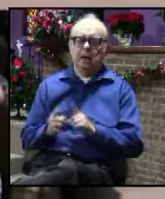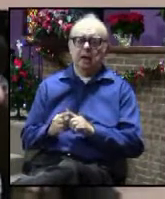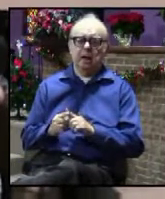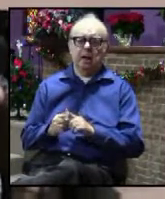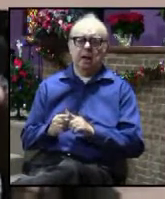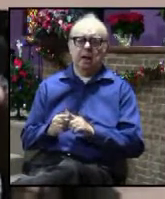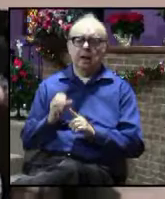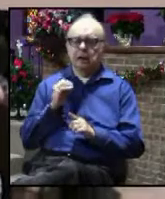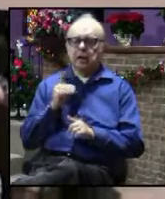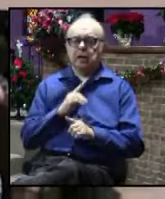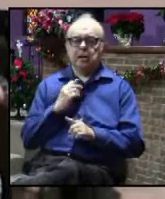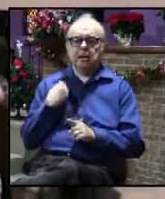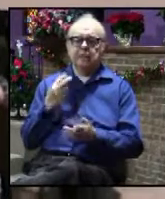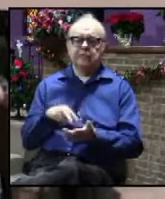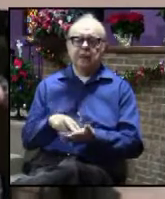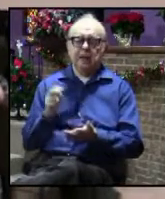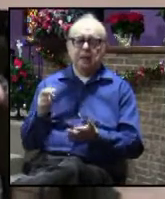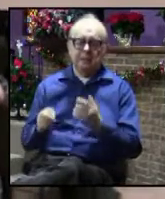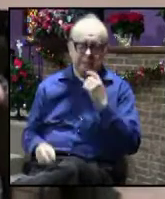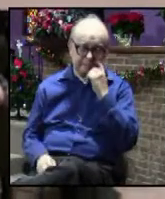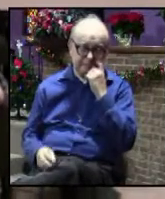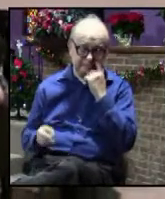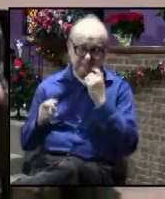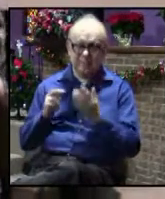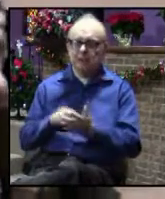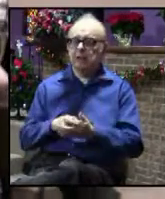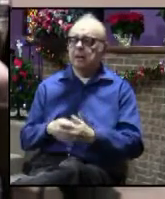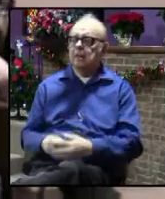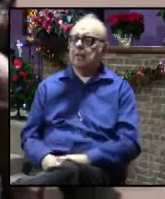just plays, and let's stand.